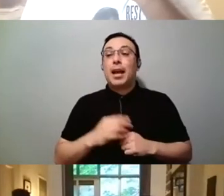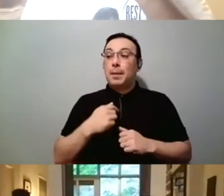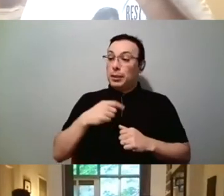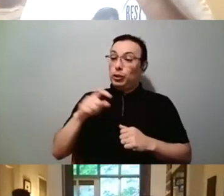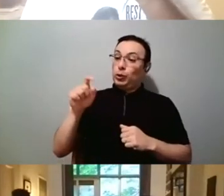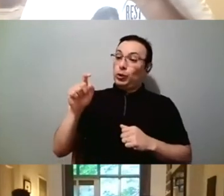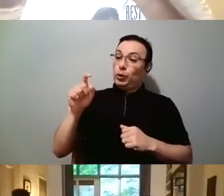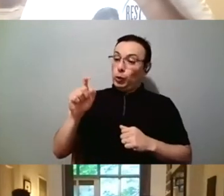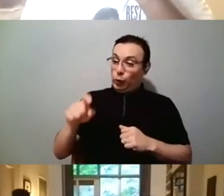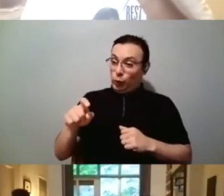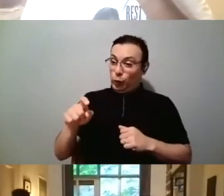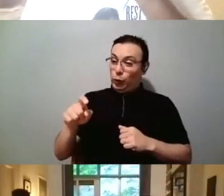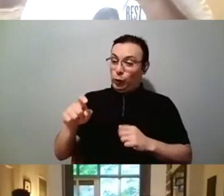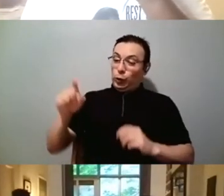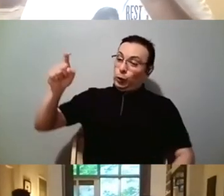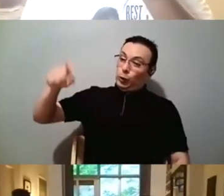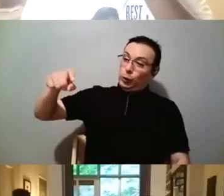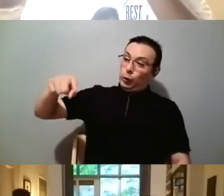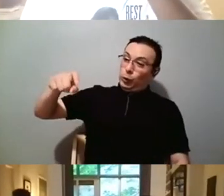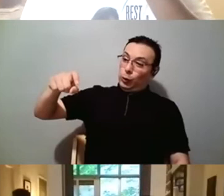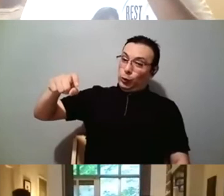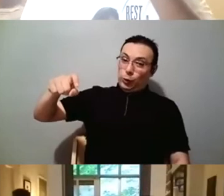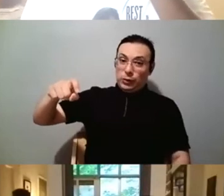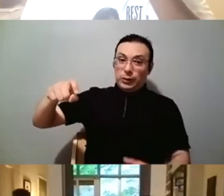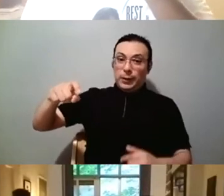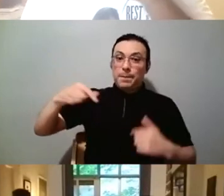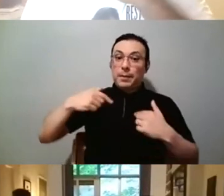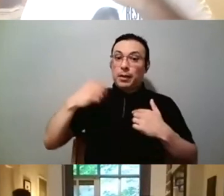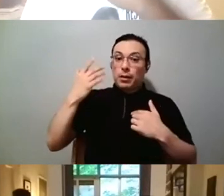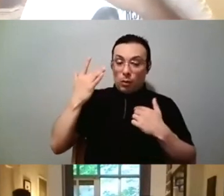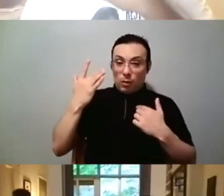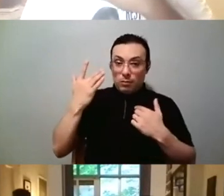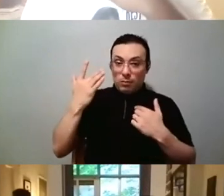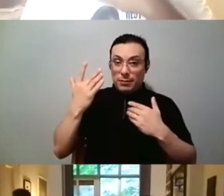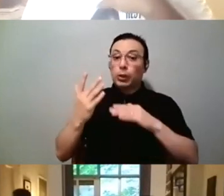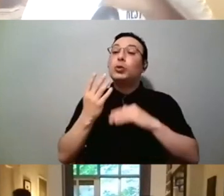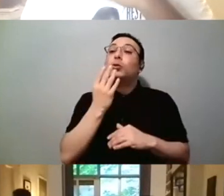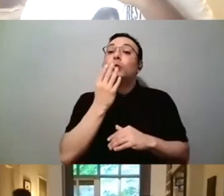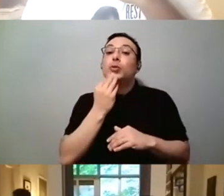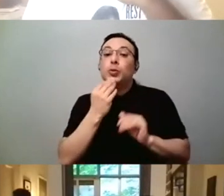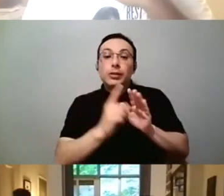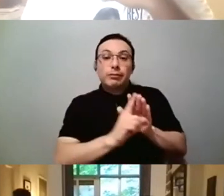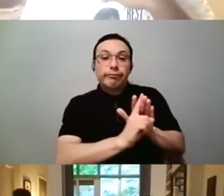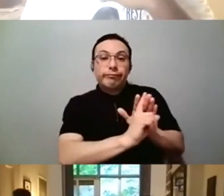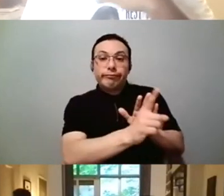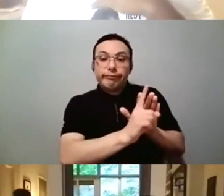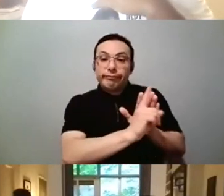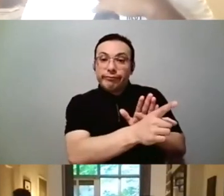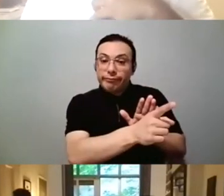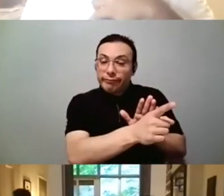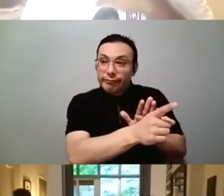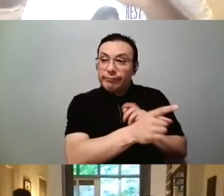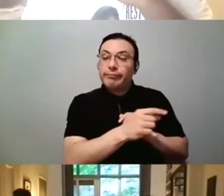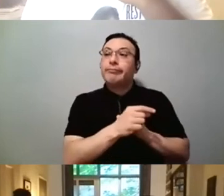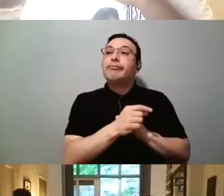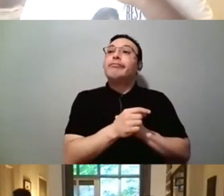survivor of Jewish refugees in the United States, which is to insist that none of us are free until all of us are